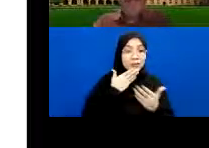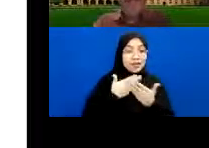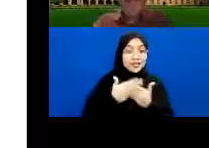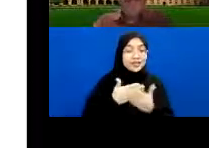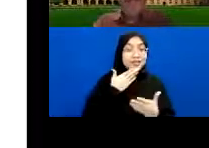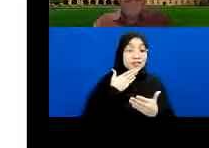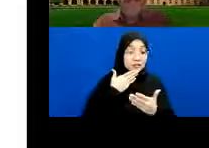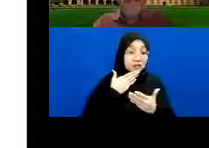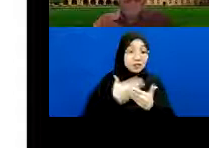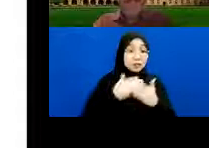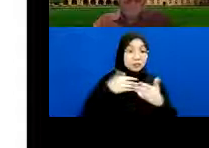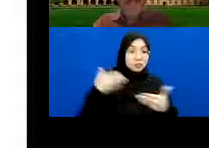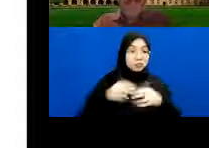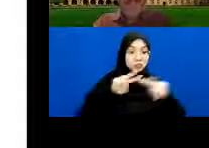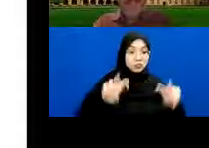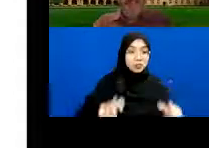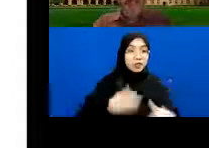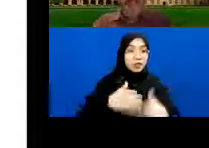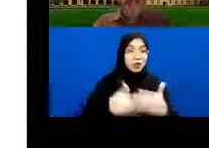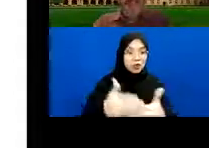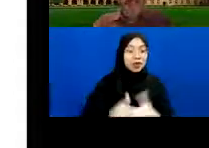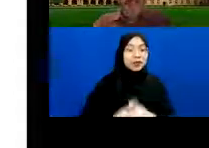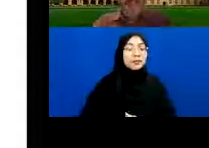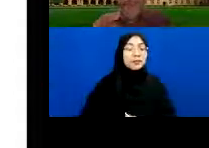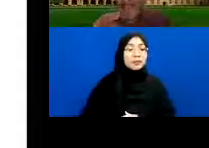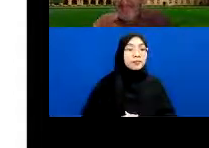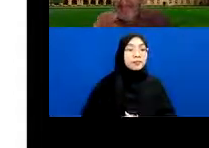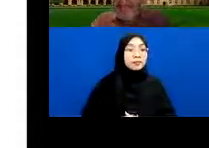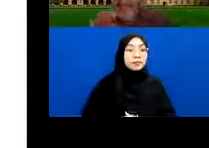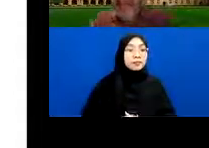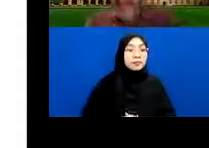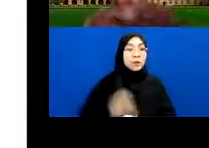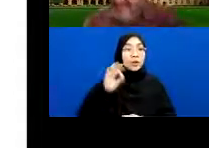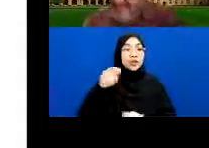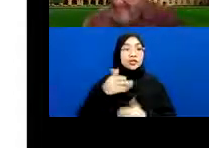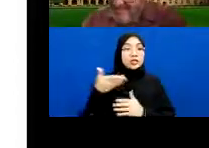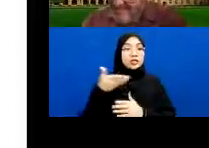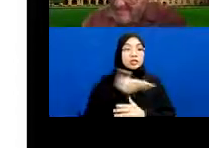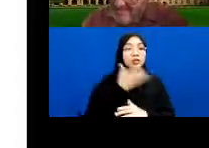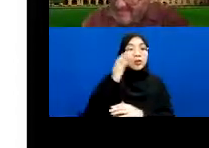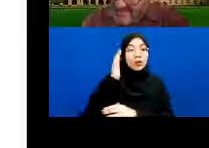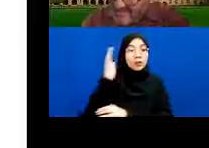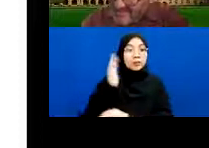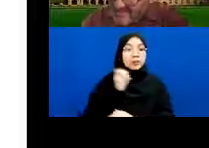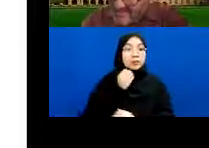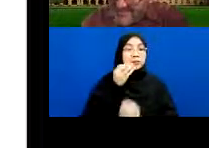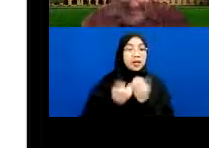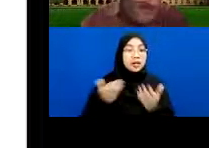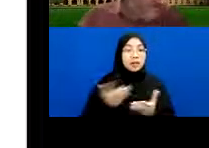Now, this presentation consists of introduction, background, research aims, and questions, as well as methodology.